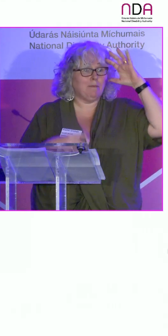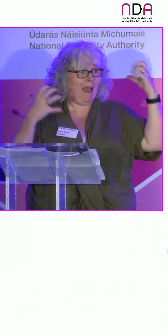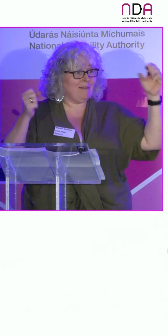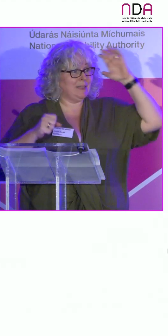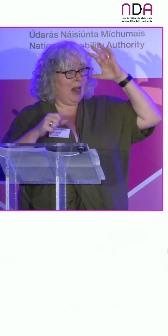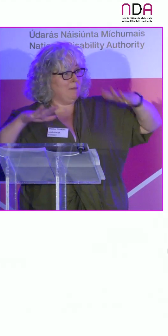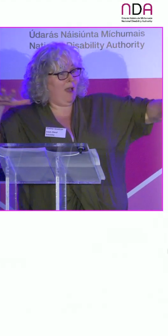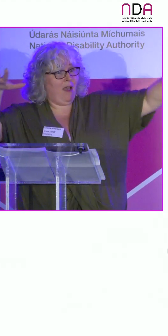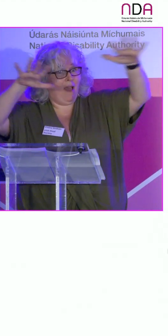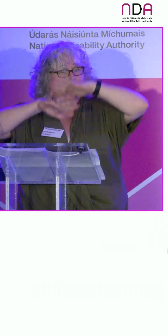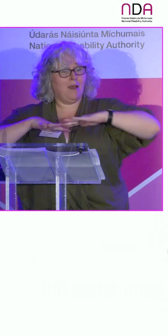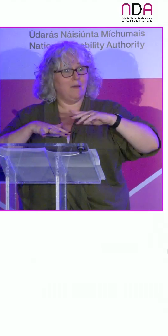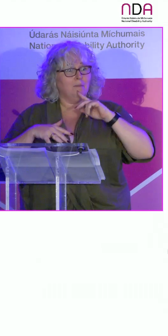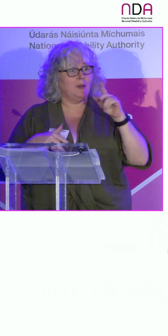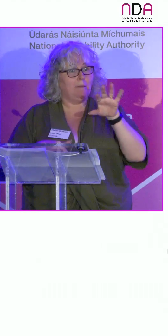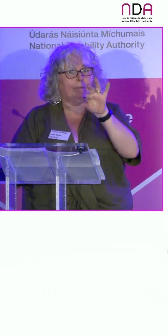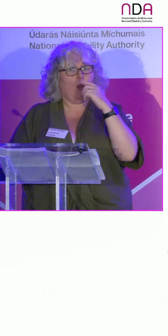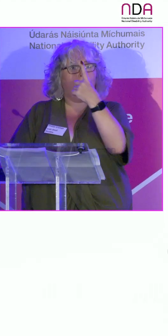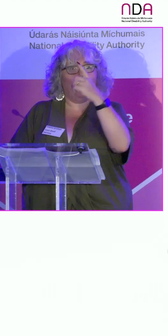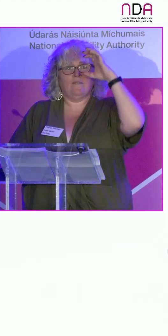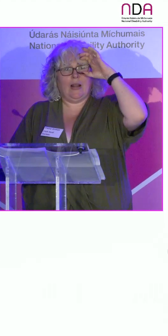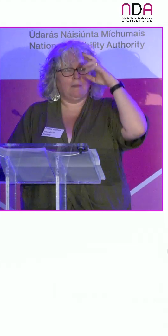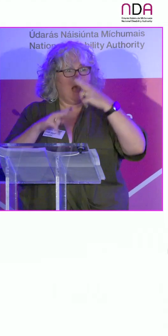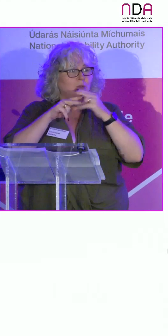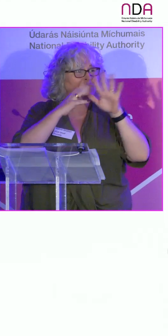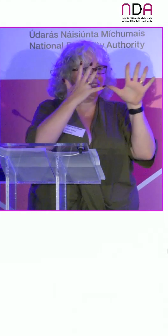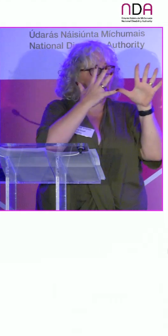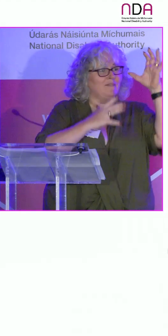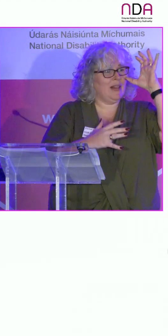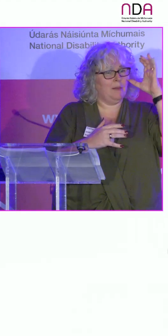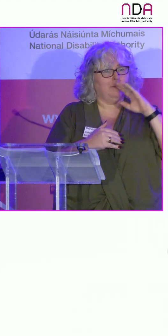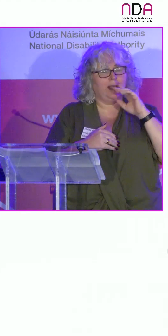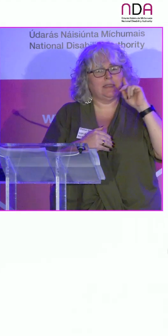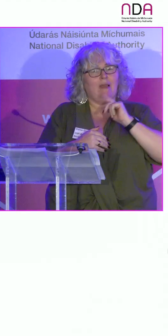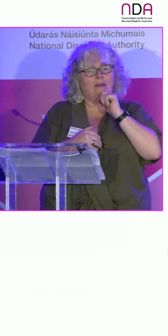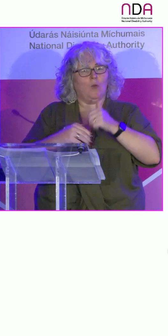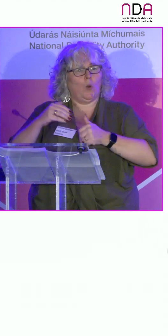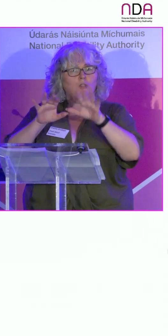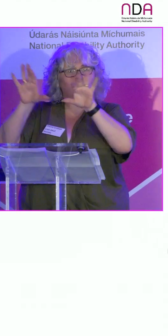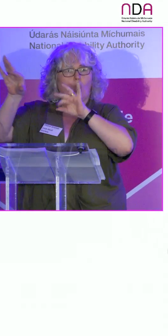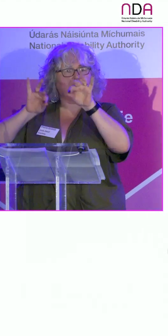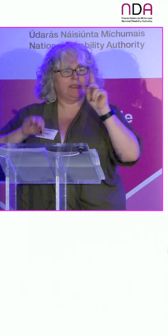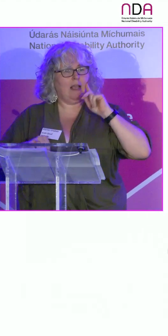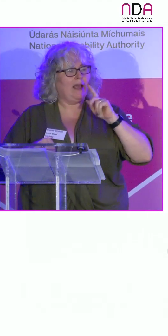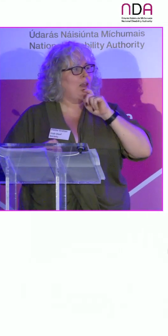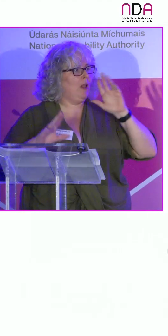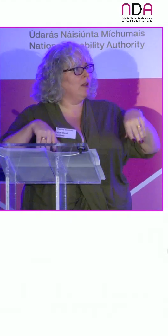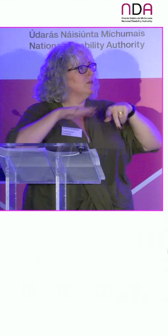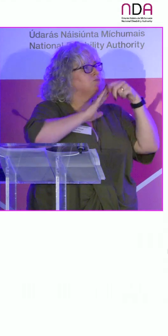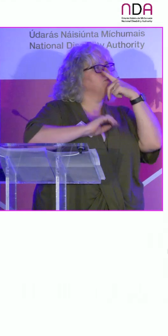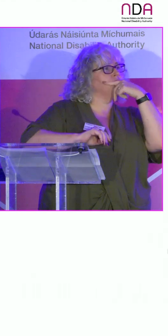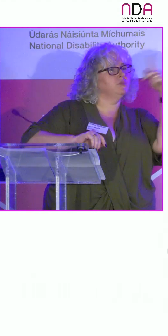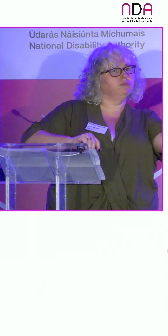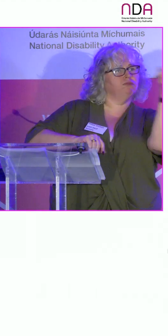for us, for deaf people. The cinema all over the country, you know, you pick a film you want to go and see from 10, but there is no choice for a